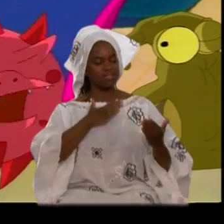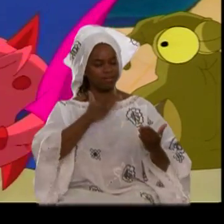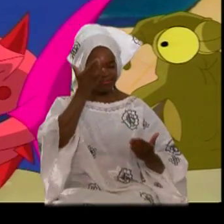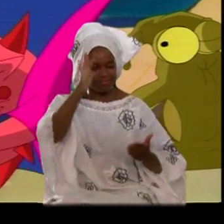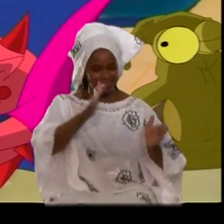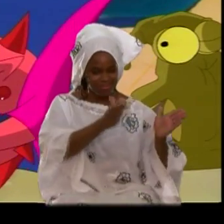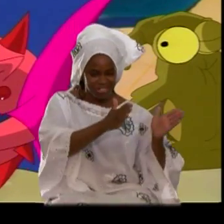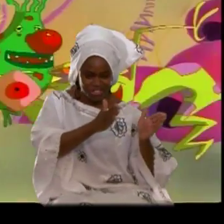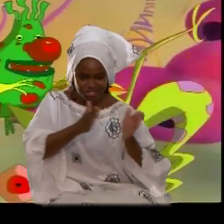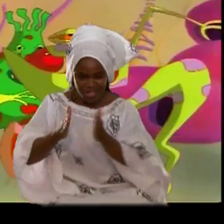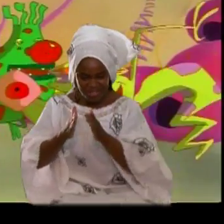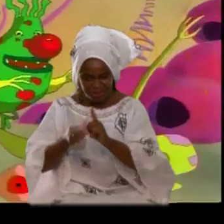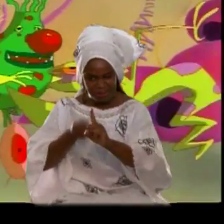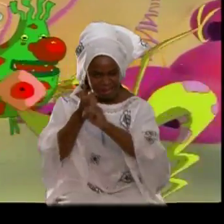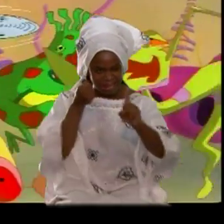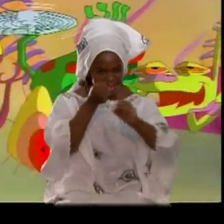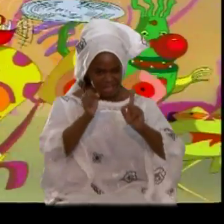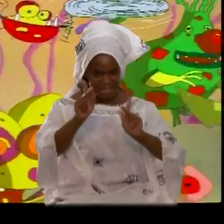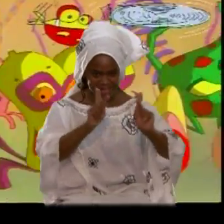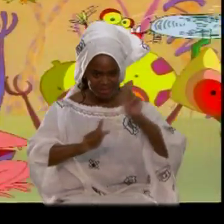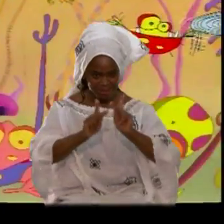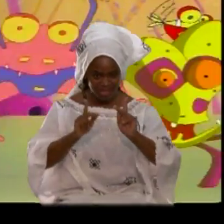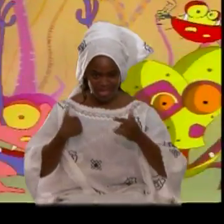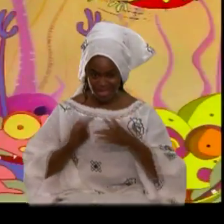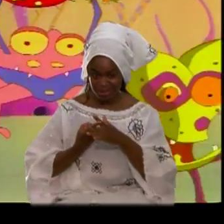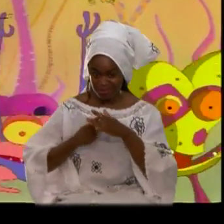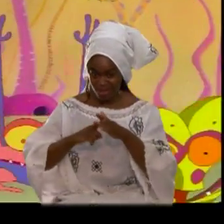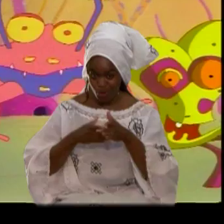humans. Let's begin with the ways I can get into their bodies.